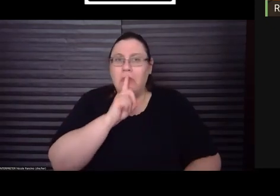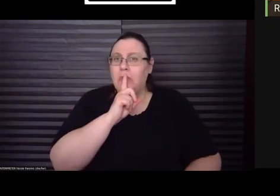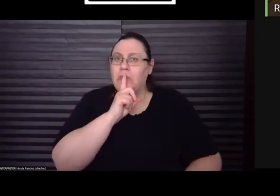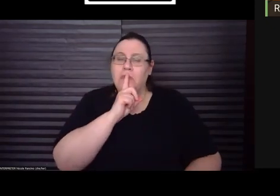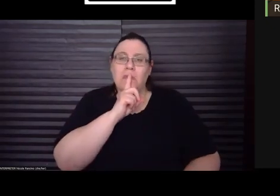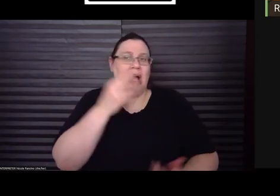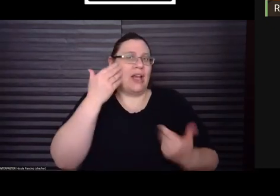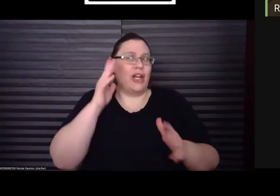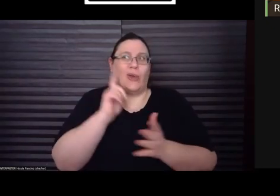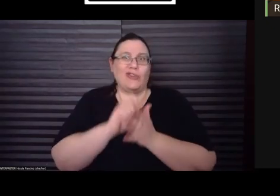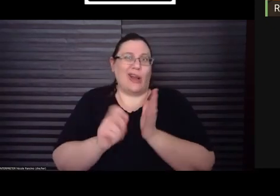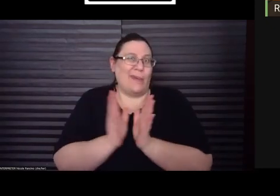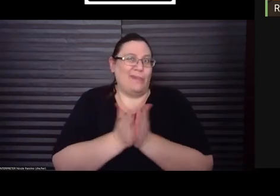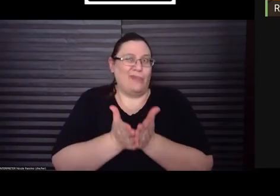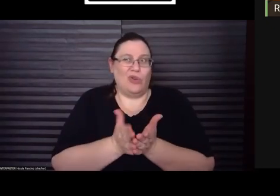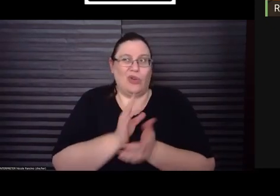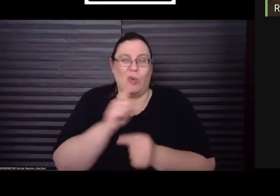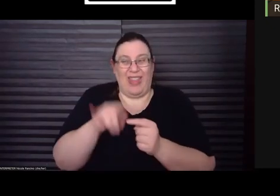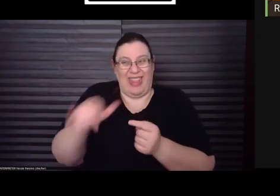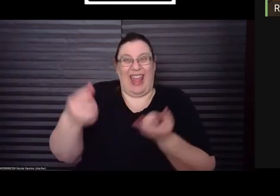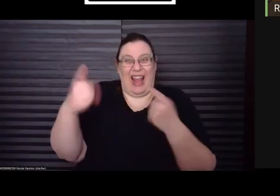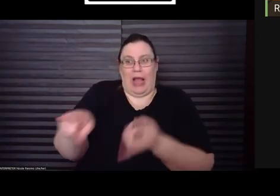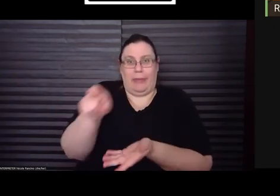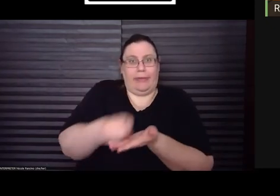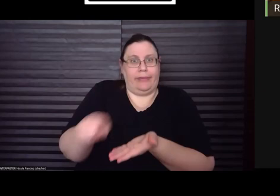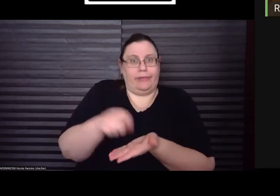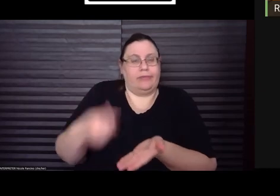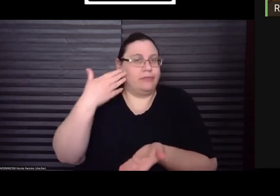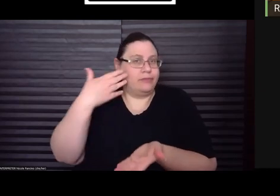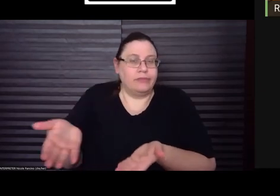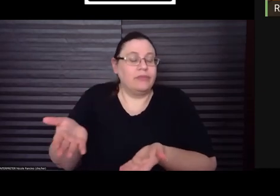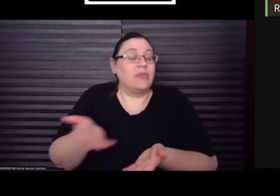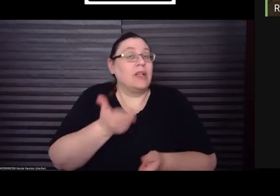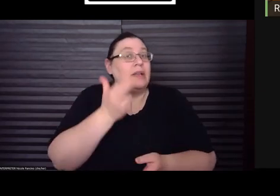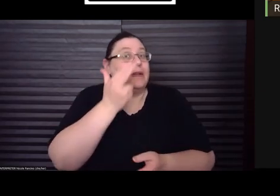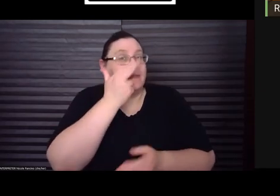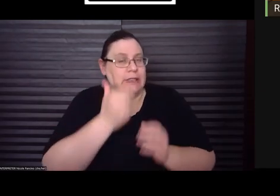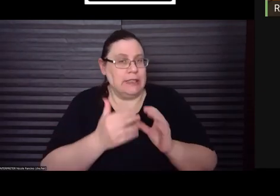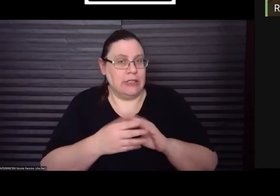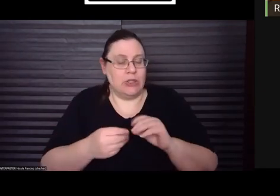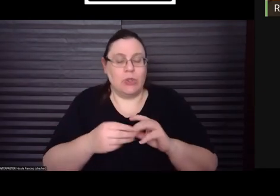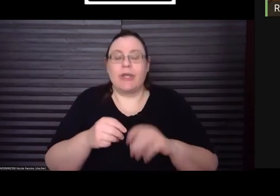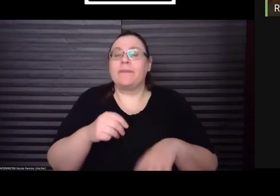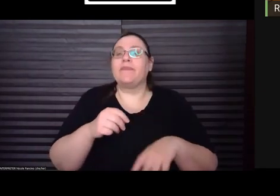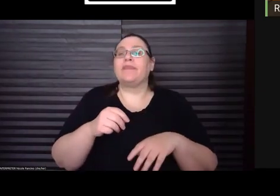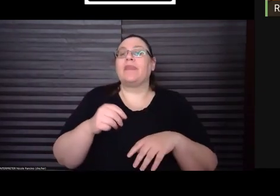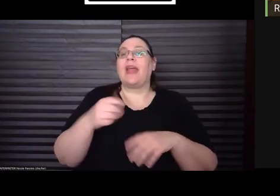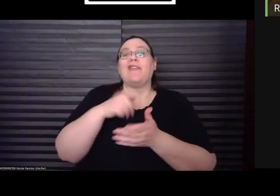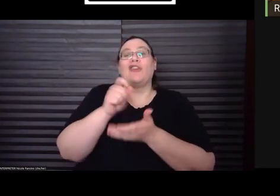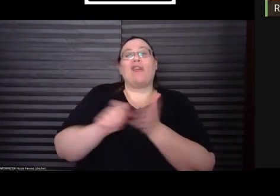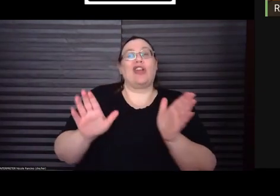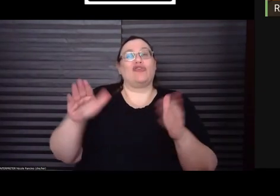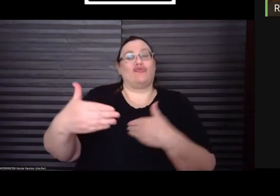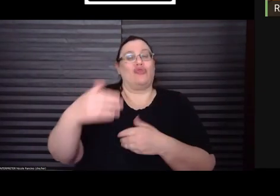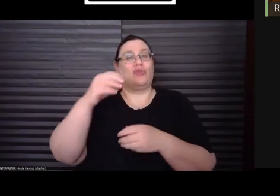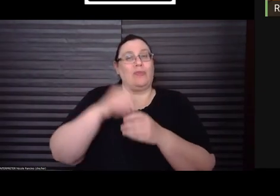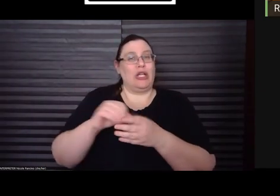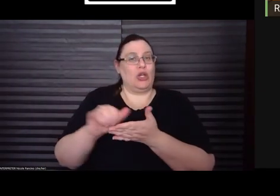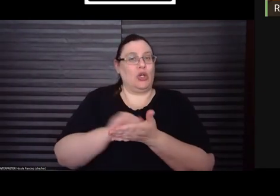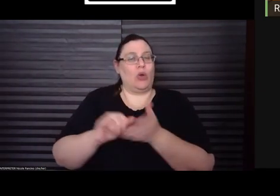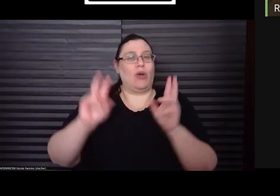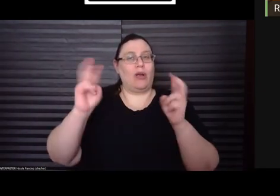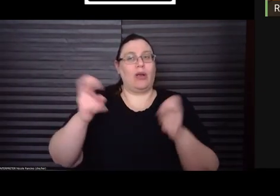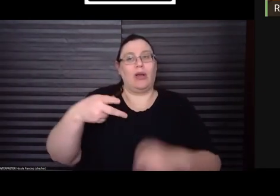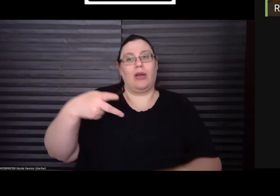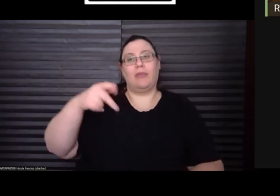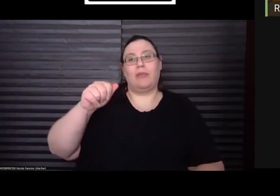even know that I was writing a book when I wrote that. It was funny because there's a writer's room in